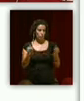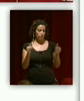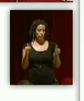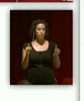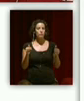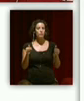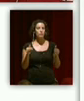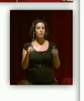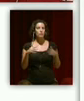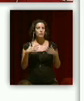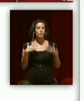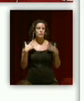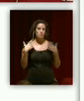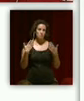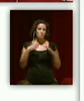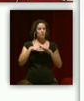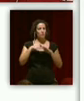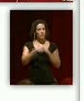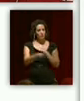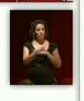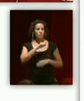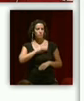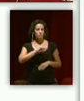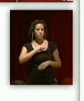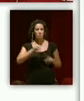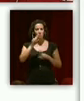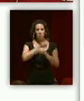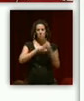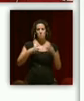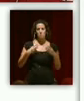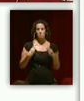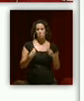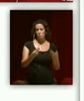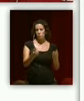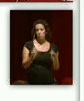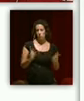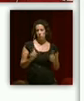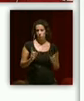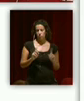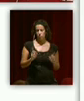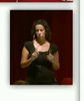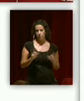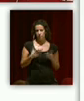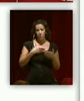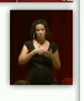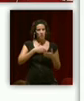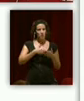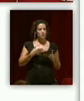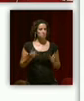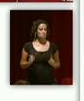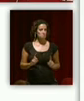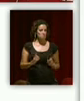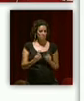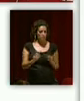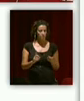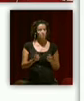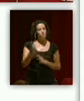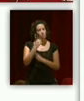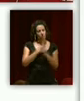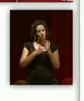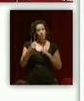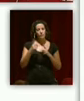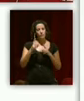query. However, it is pretty accessible there are no major barriers or